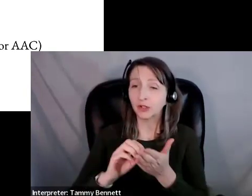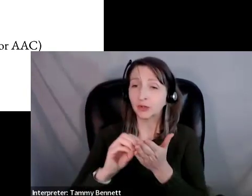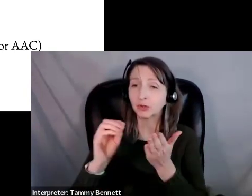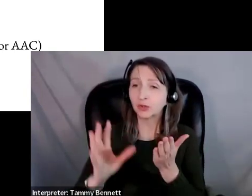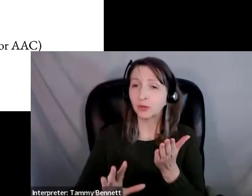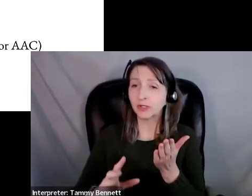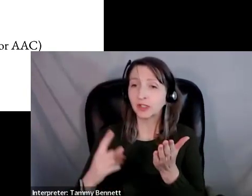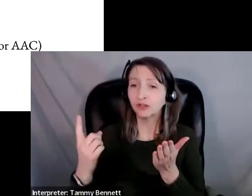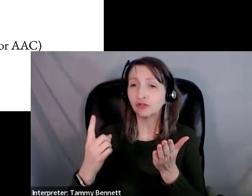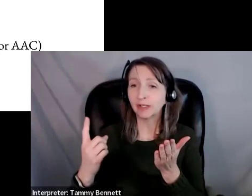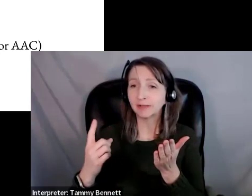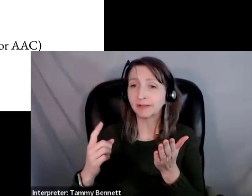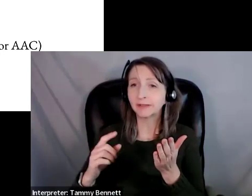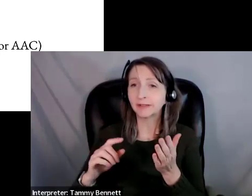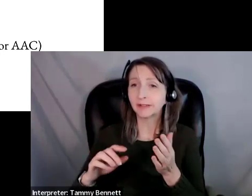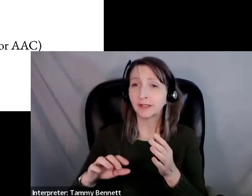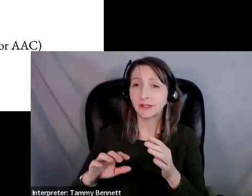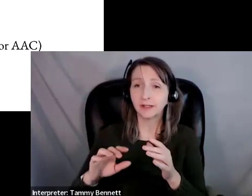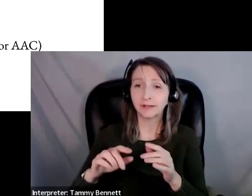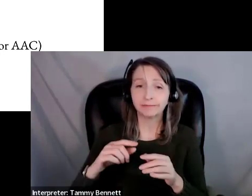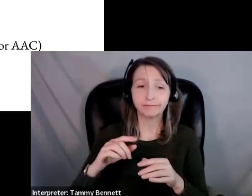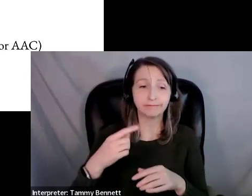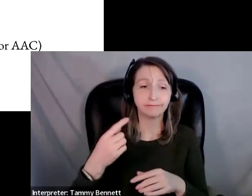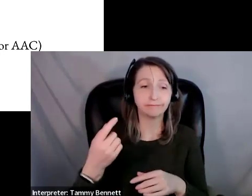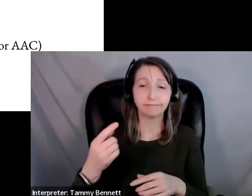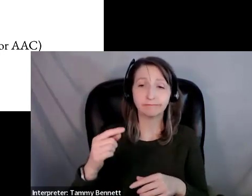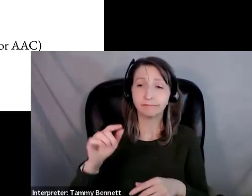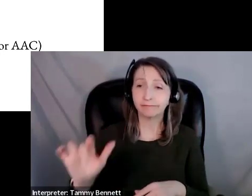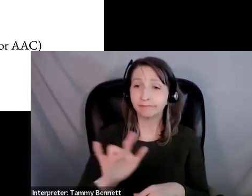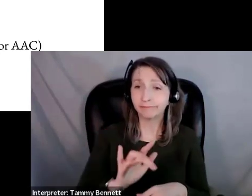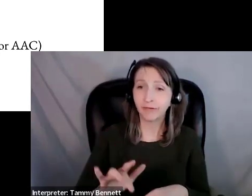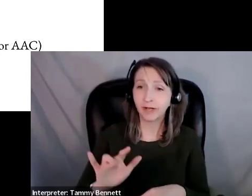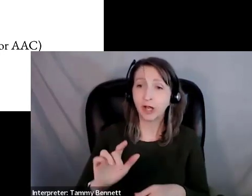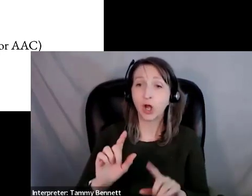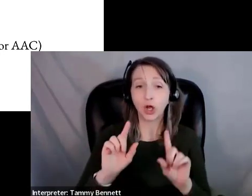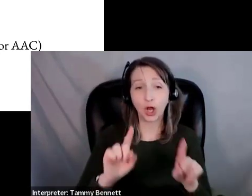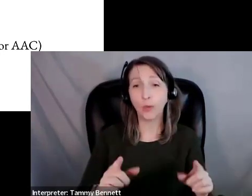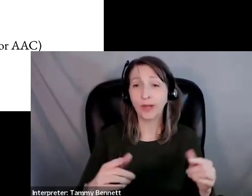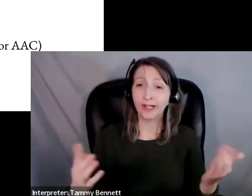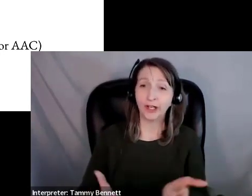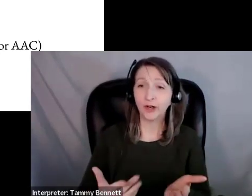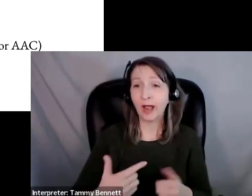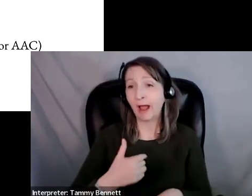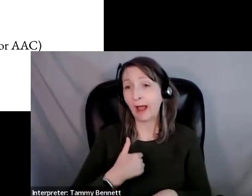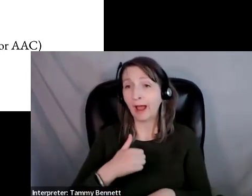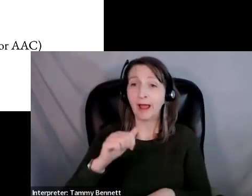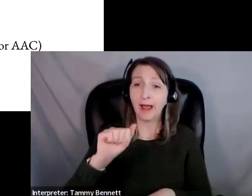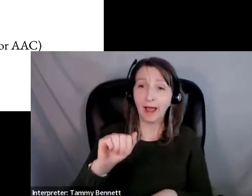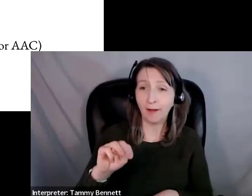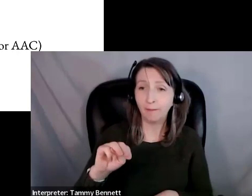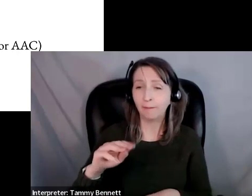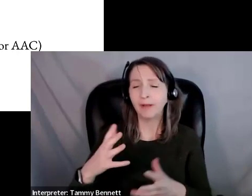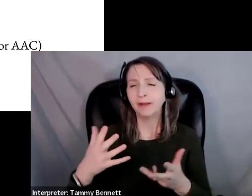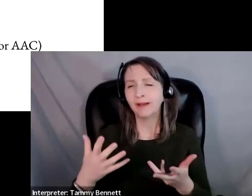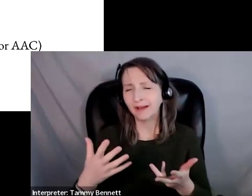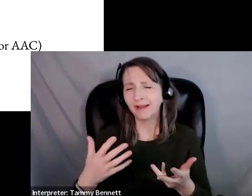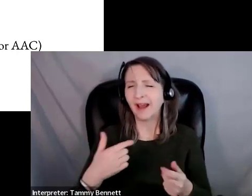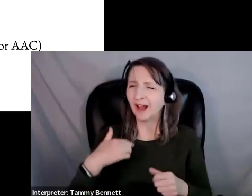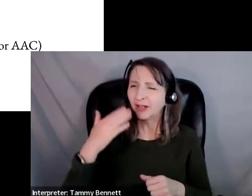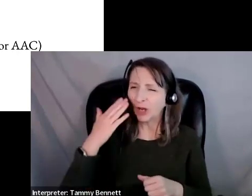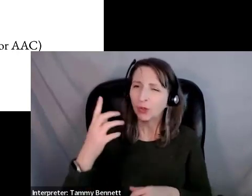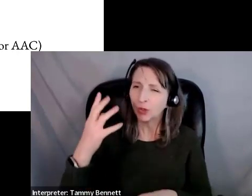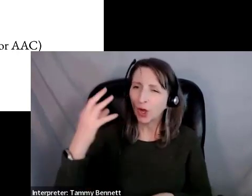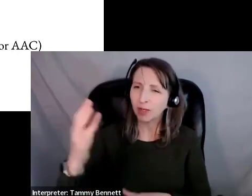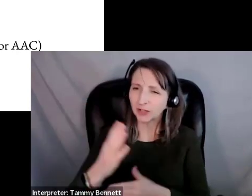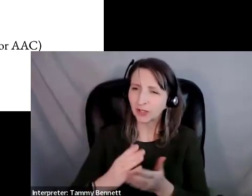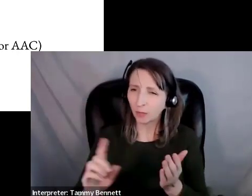up into the window, like go here, I am. I'm like, I know that you're going somewhere, but let's put this in a different way. But I never look at it like,